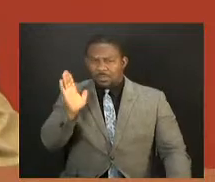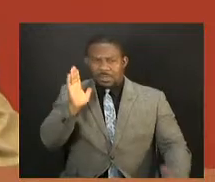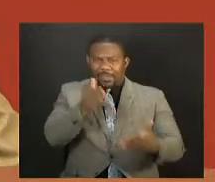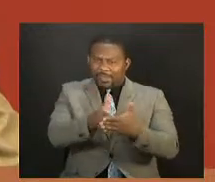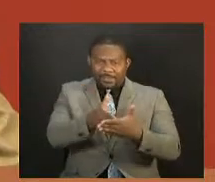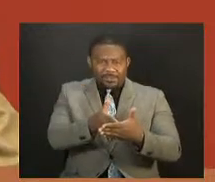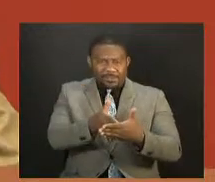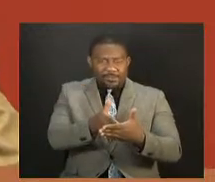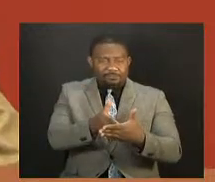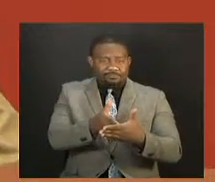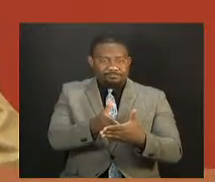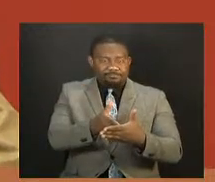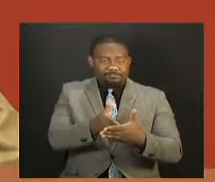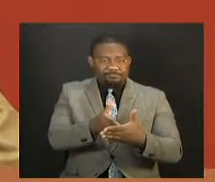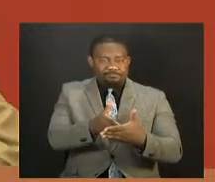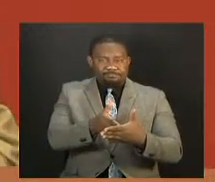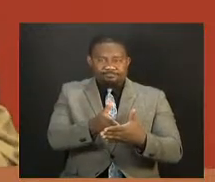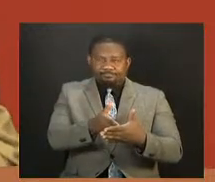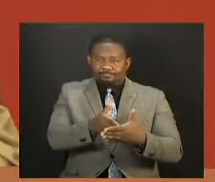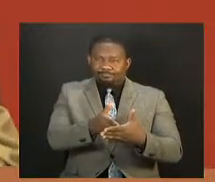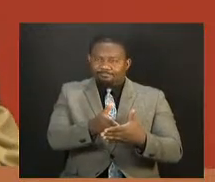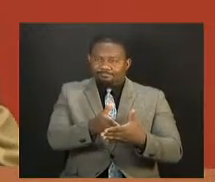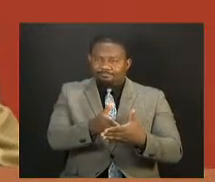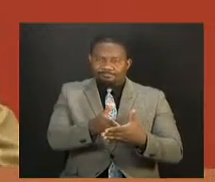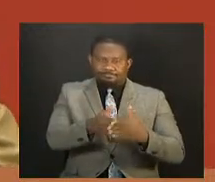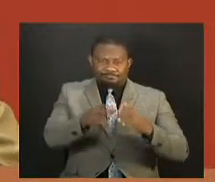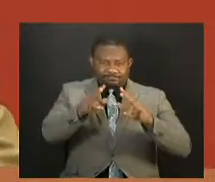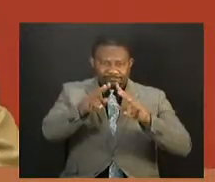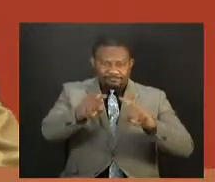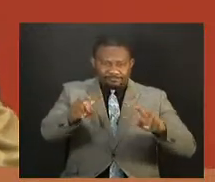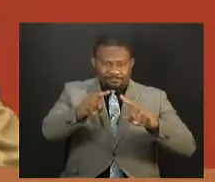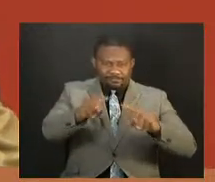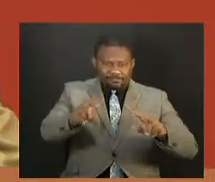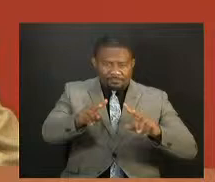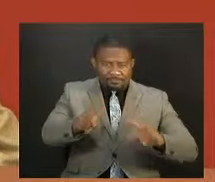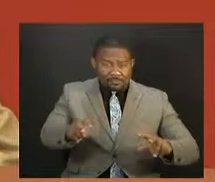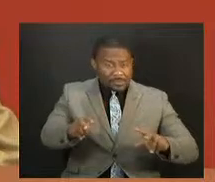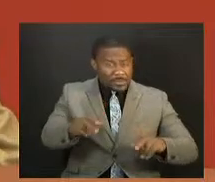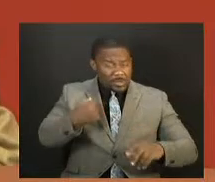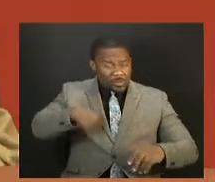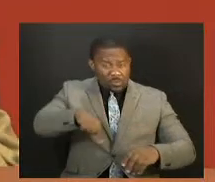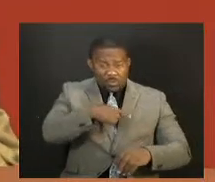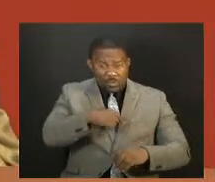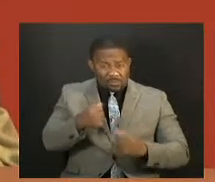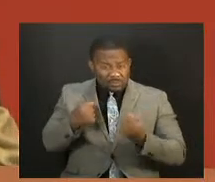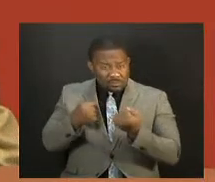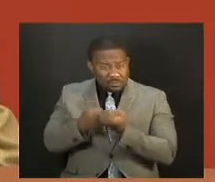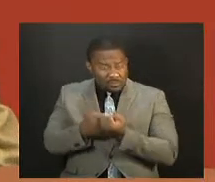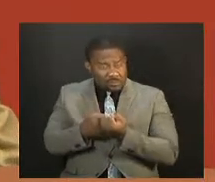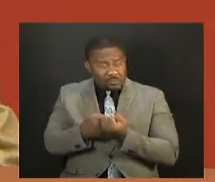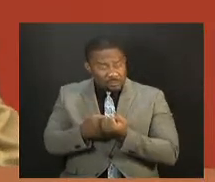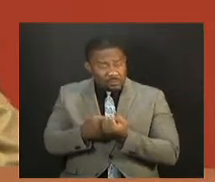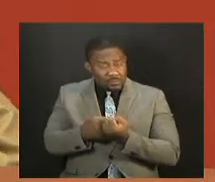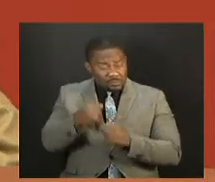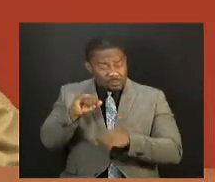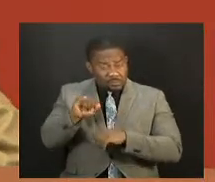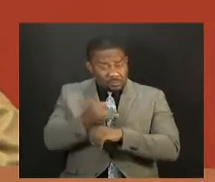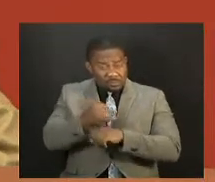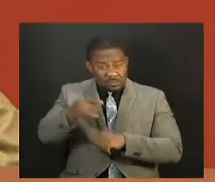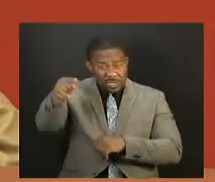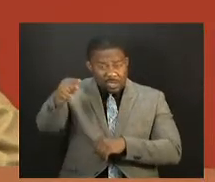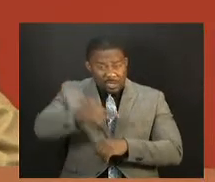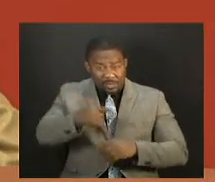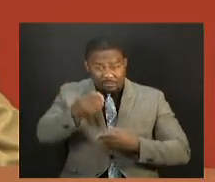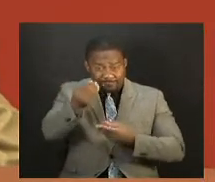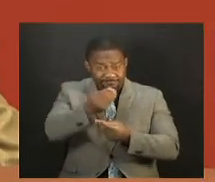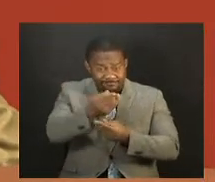accountability. We are all in support of our institution